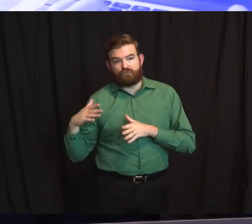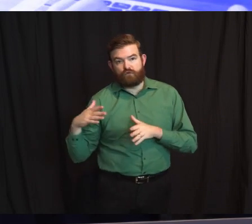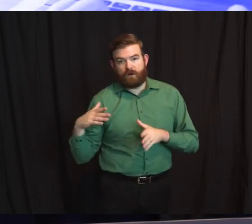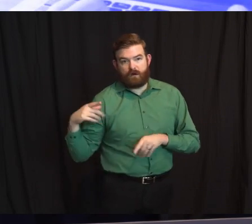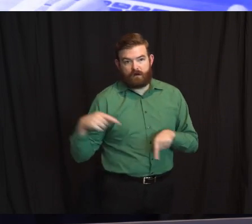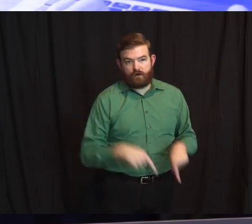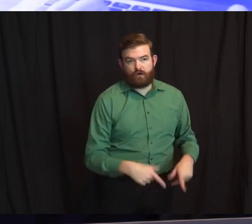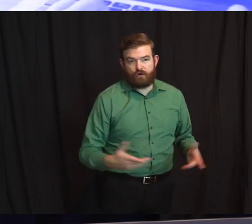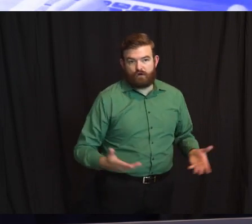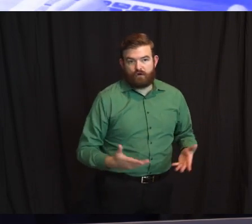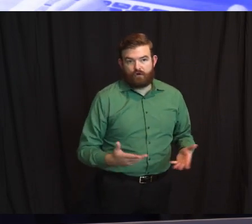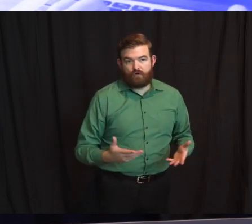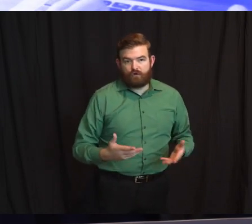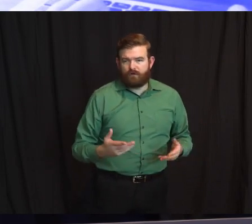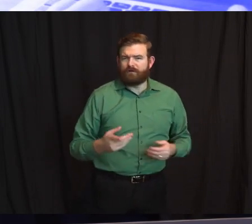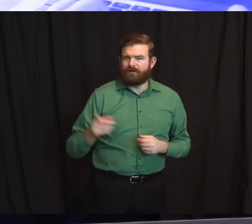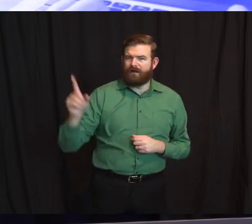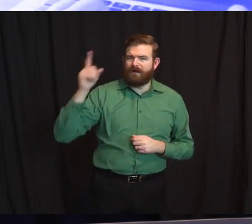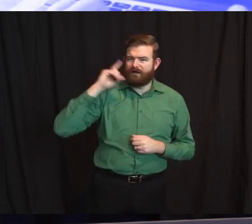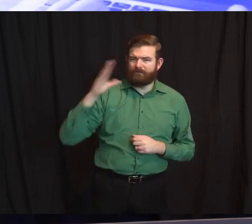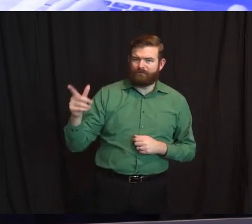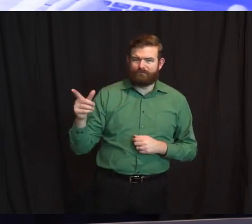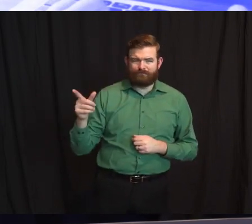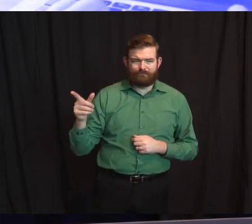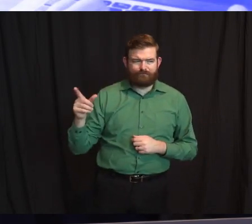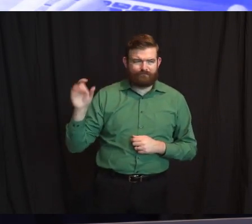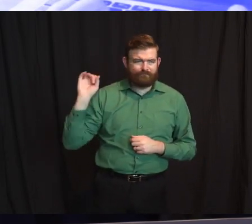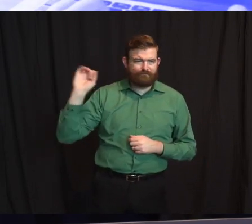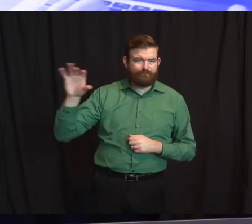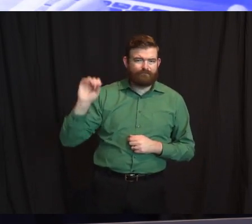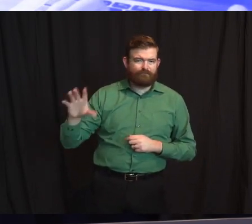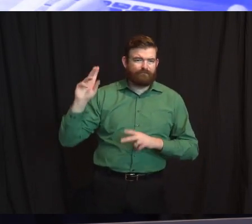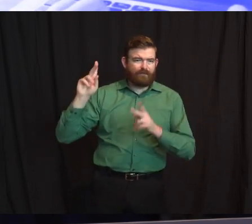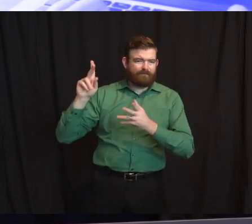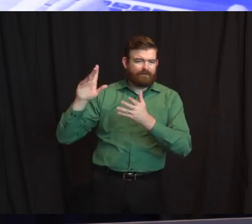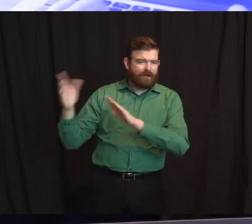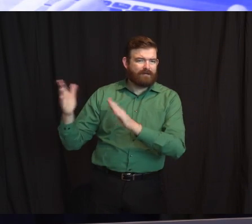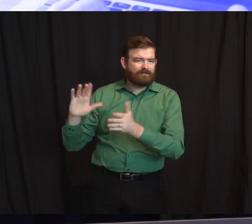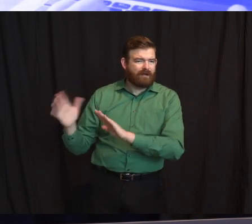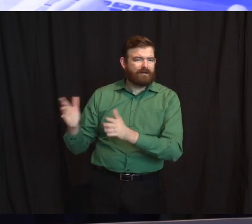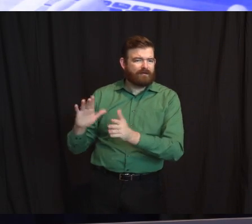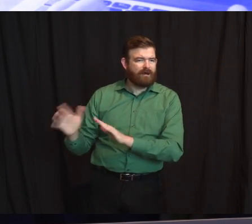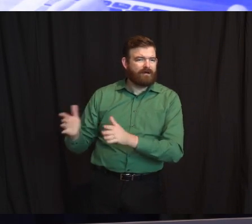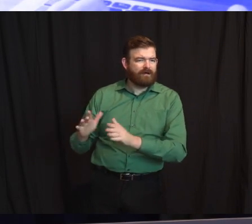that you have to sit here and report those deaths each day, up to